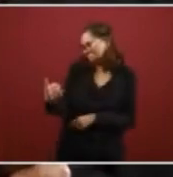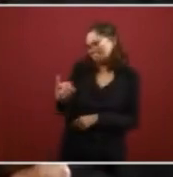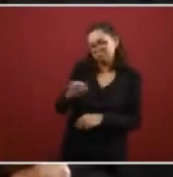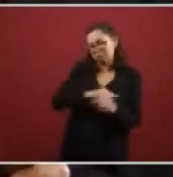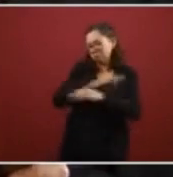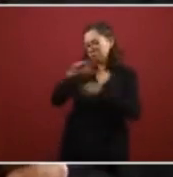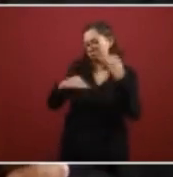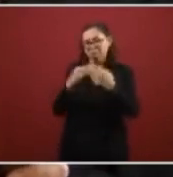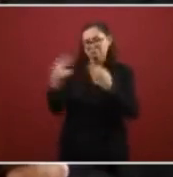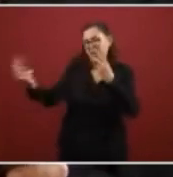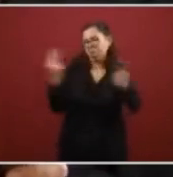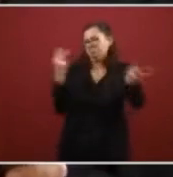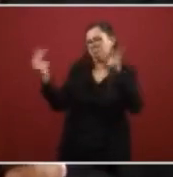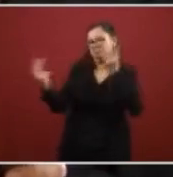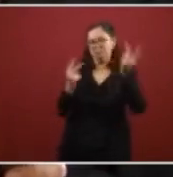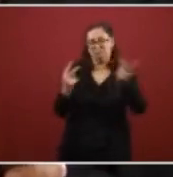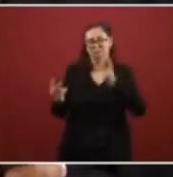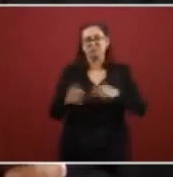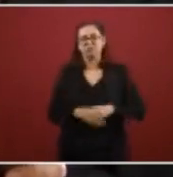And so, yes, they watch us.